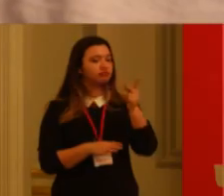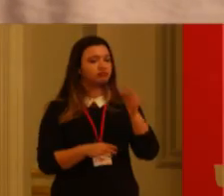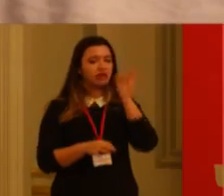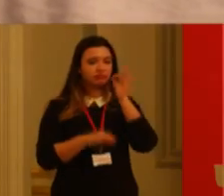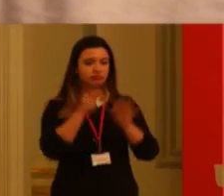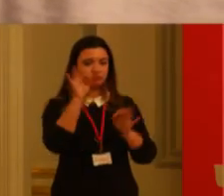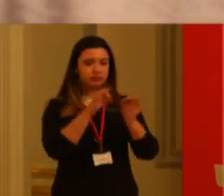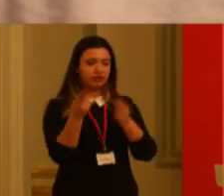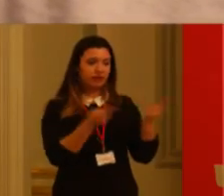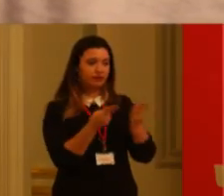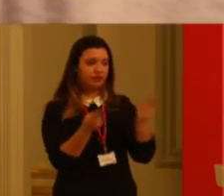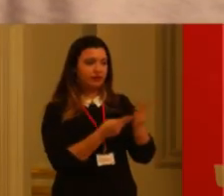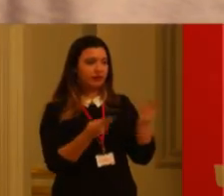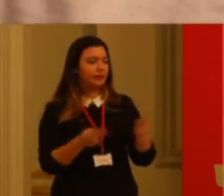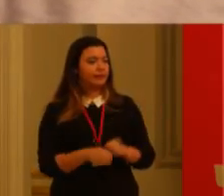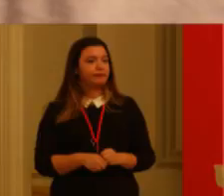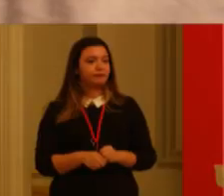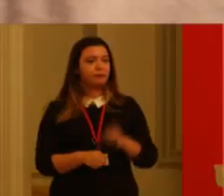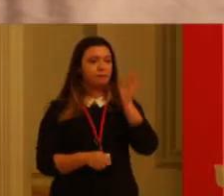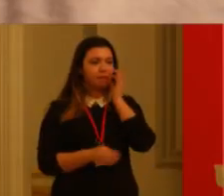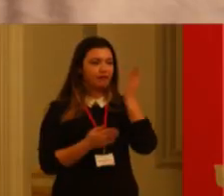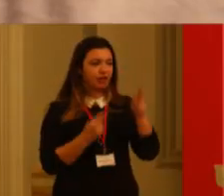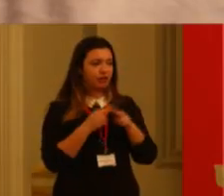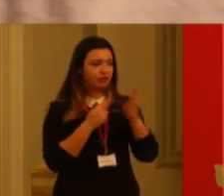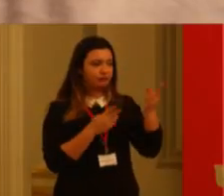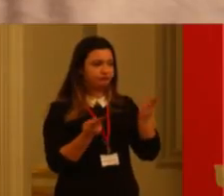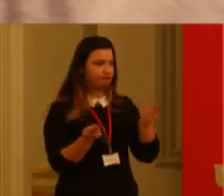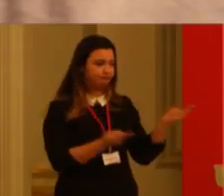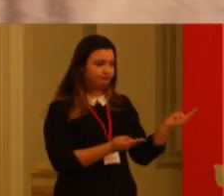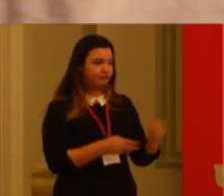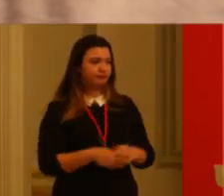And let me now introduce our panelists, Mehmet Akın.